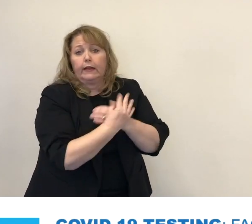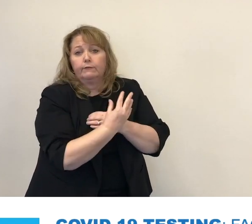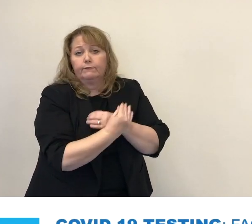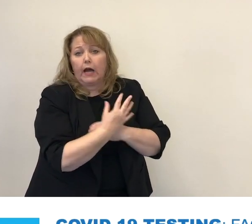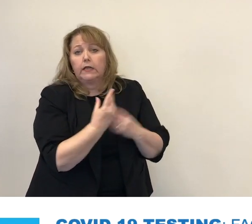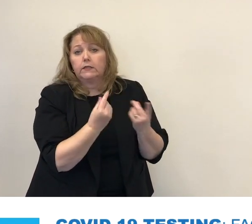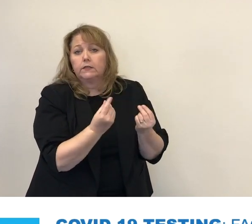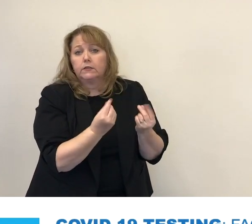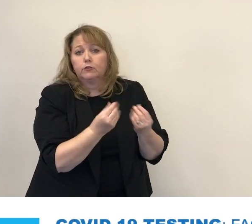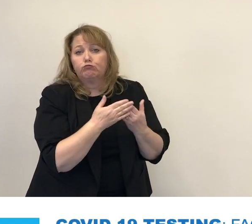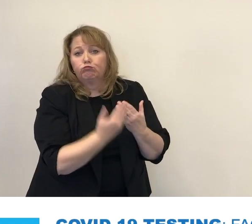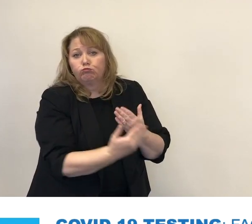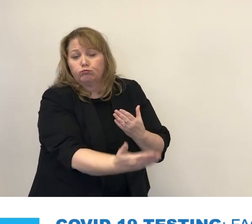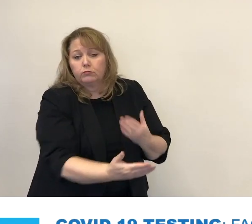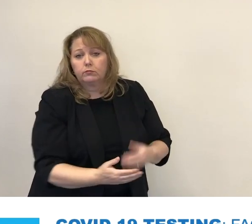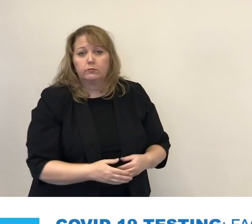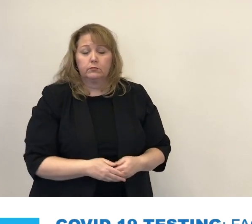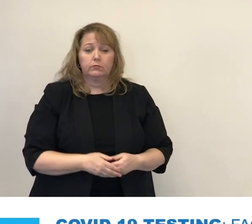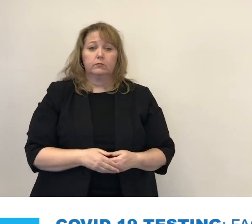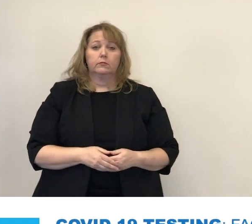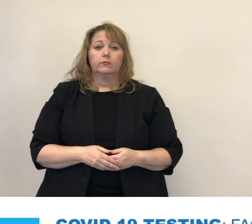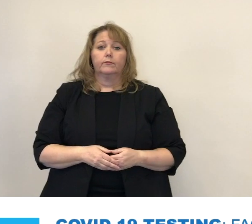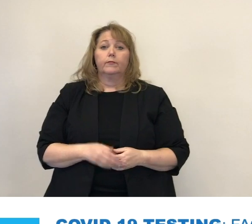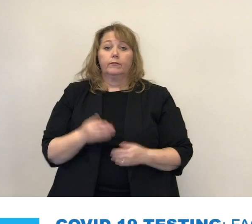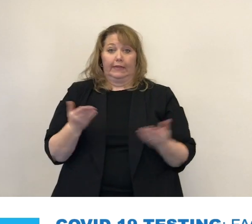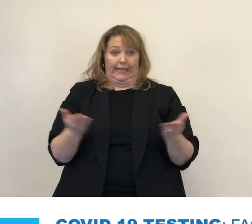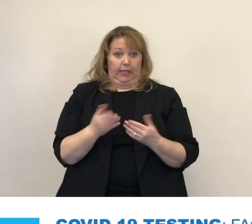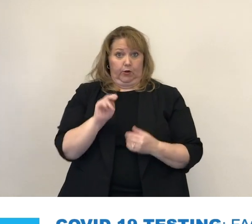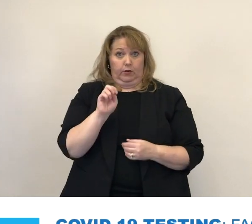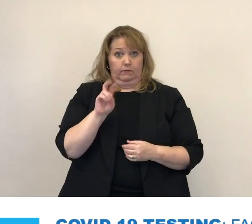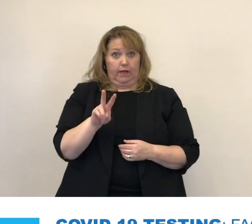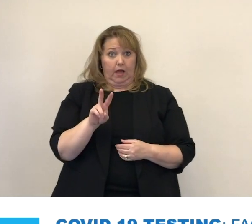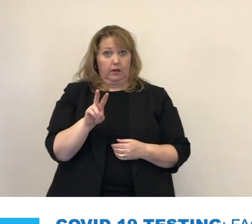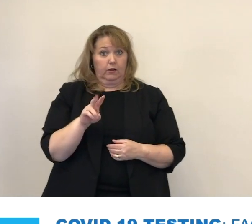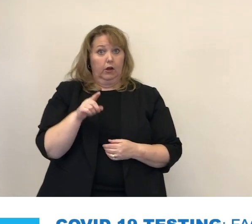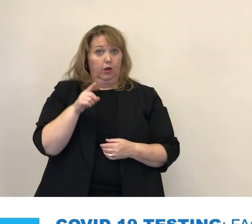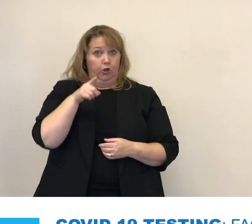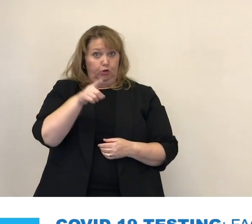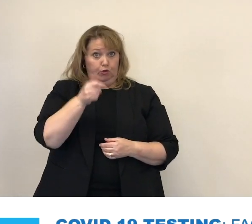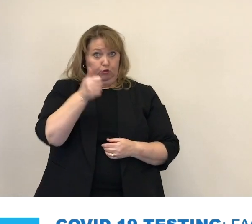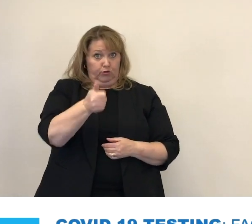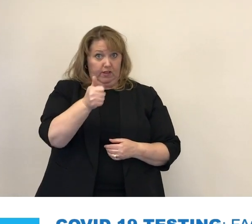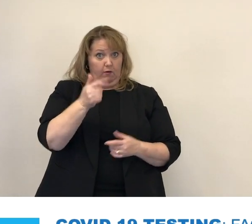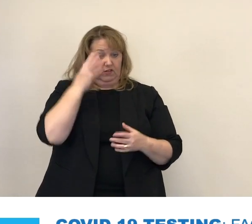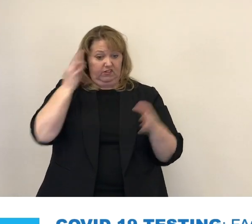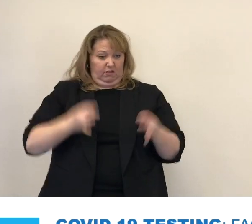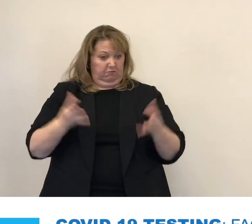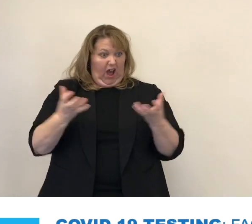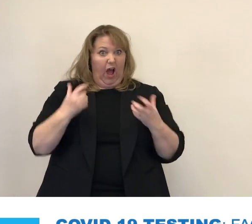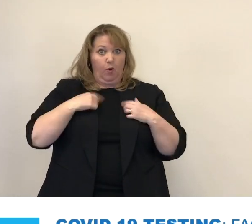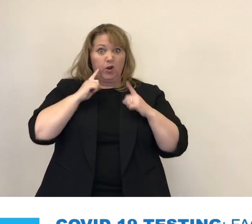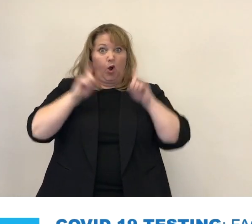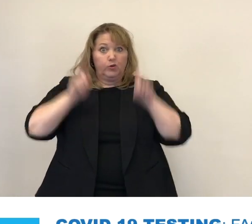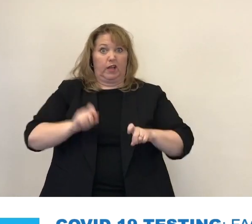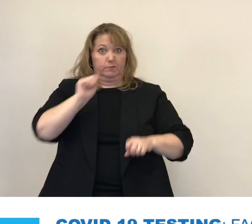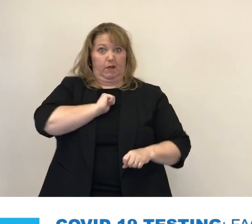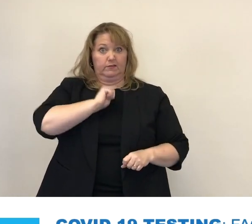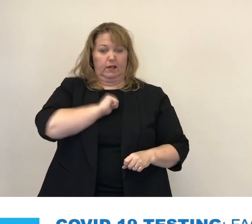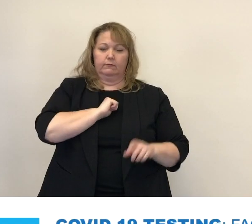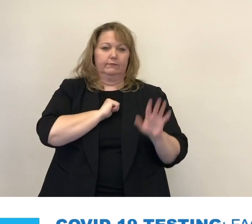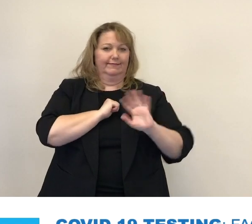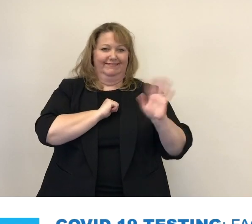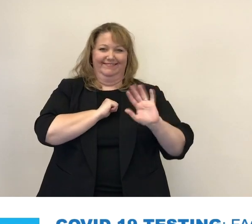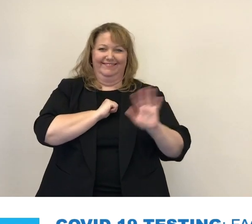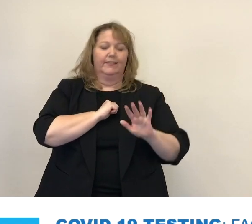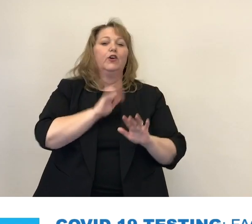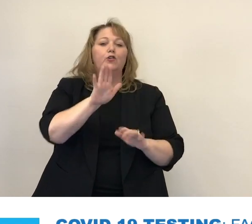that in Nevada, laboratory tests are ordered only by healthcare providers and by health districts. So if you think you need a